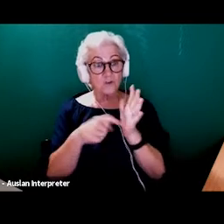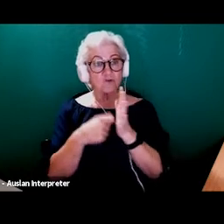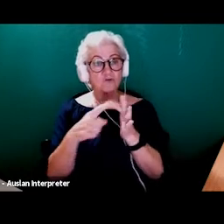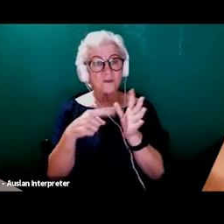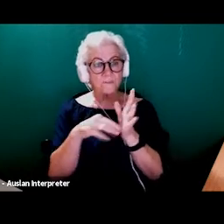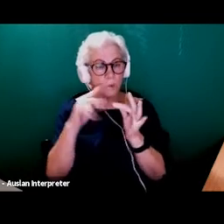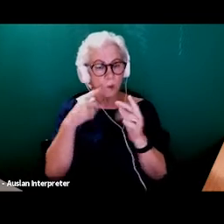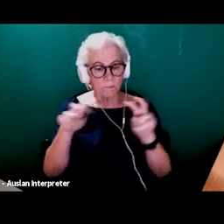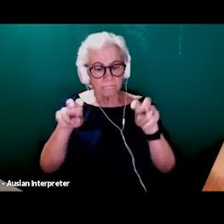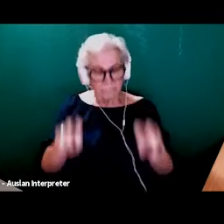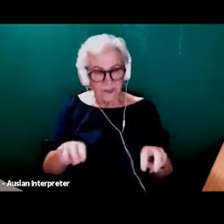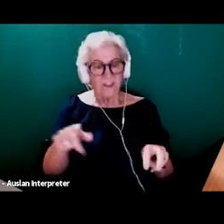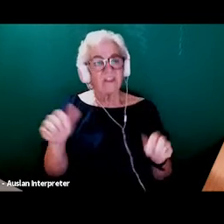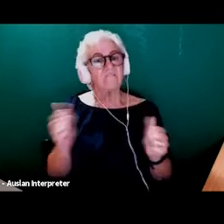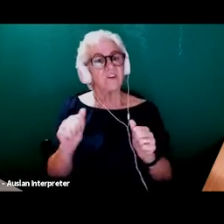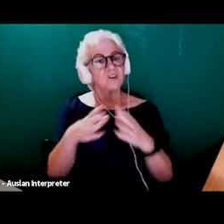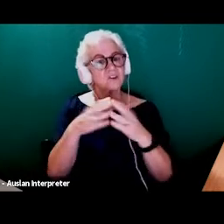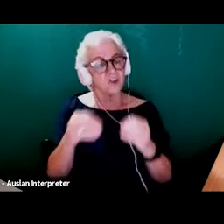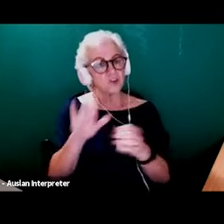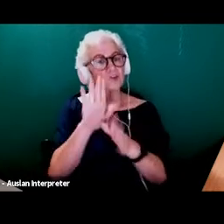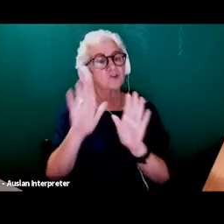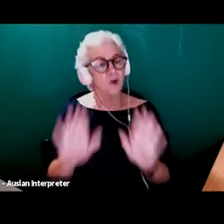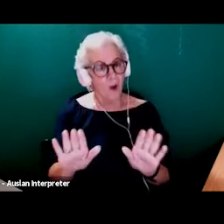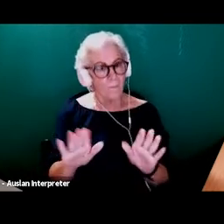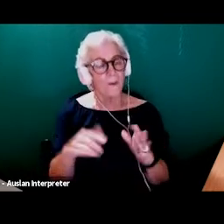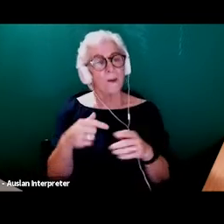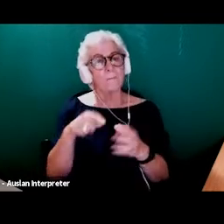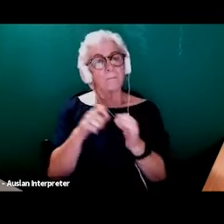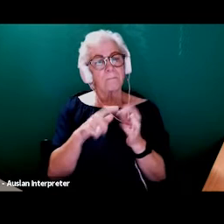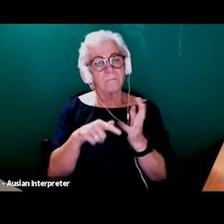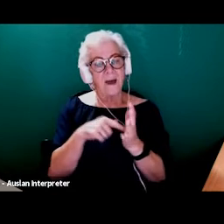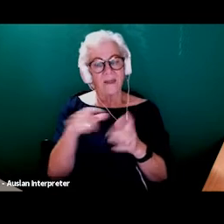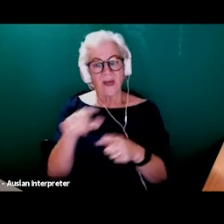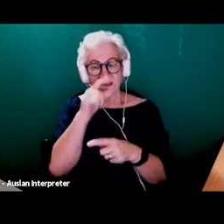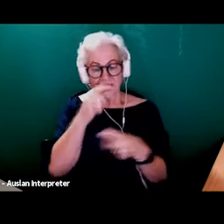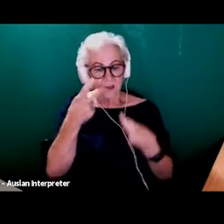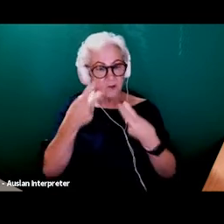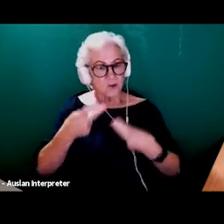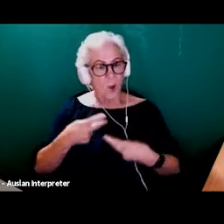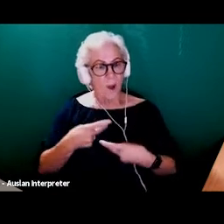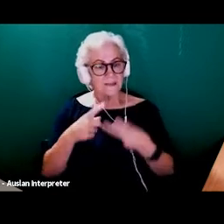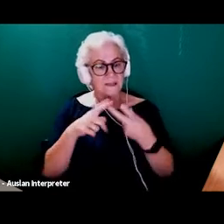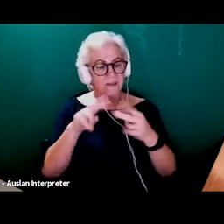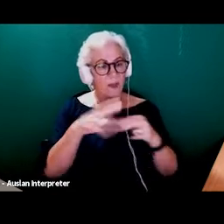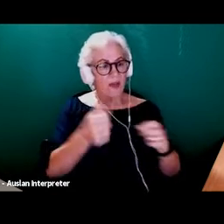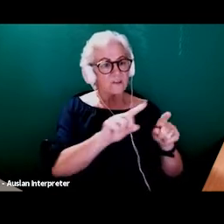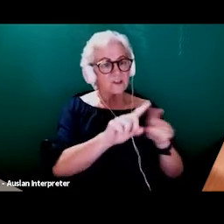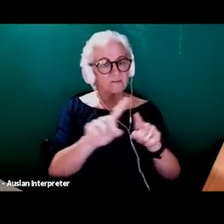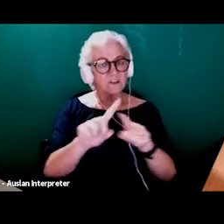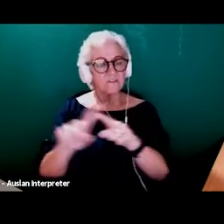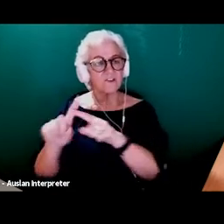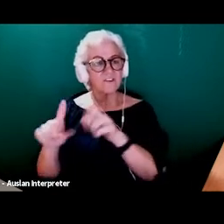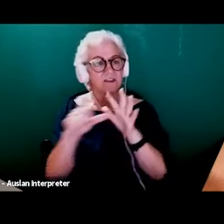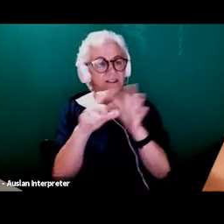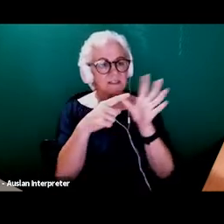left. So what that allows us to do in a completely de-identified manner, if we link across different data sets, is to look at what